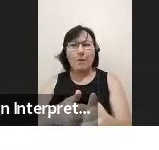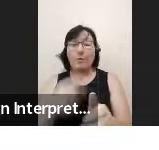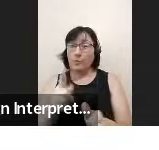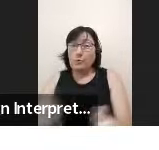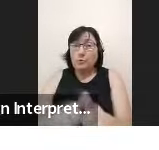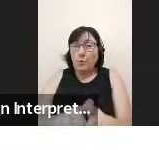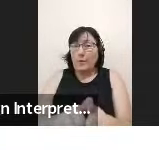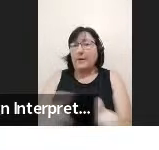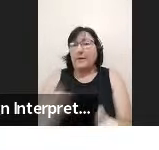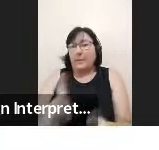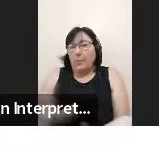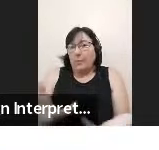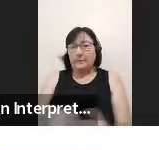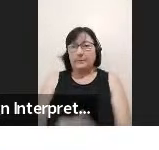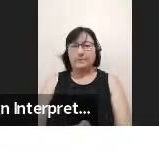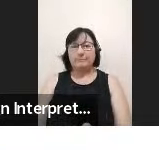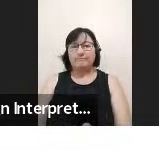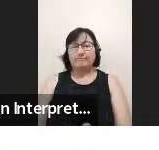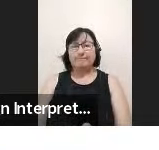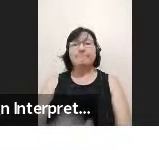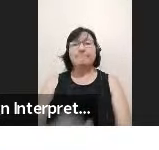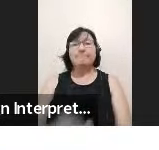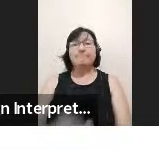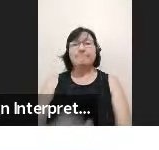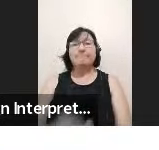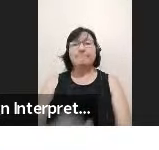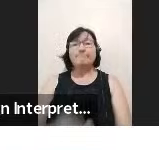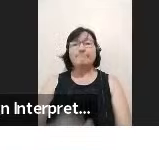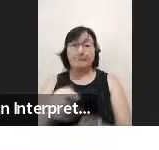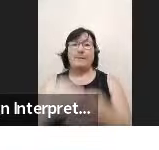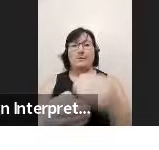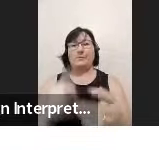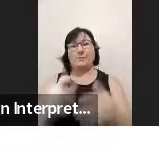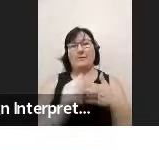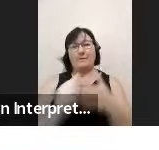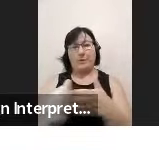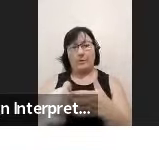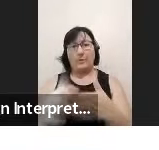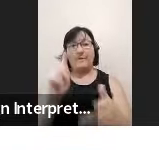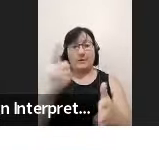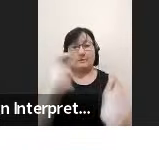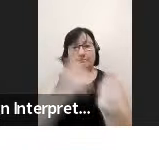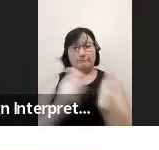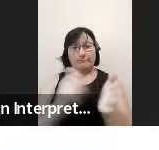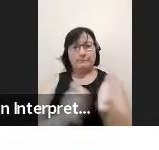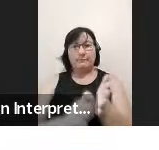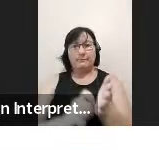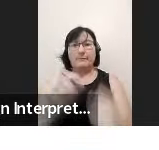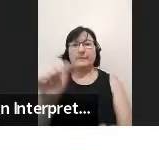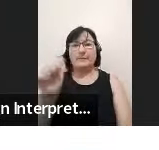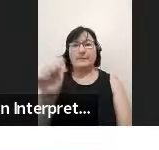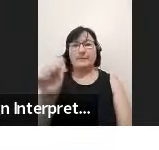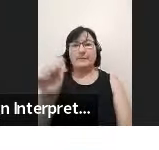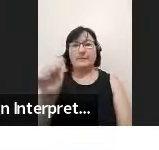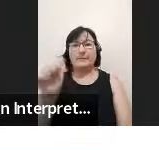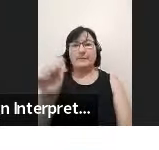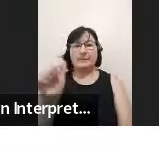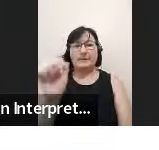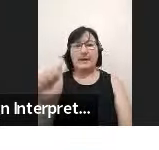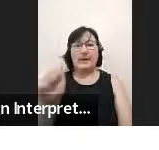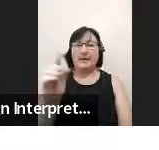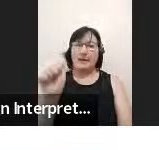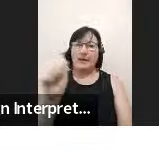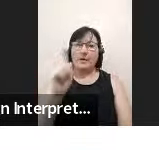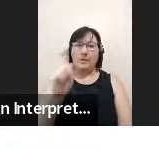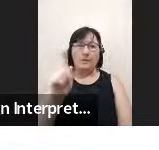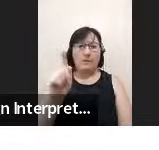This is a process that you must follow. You first have to complete a form called a DA-185. You will find it available under registrations on the